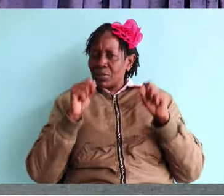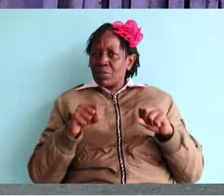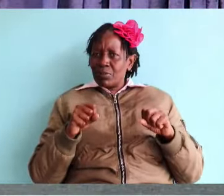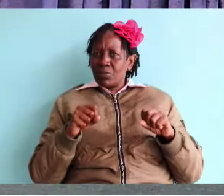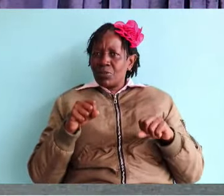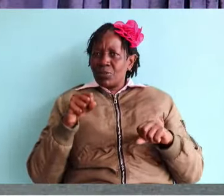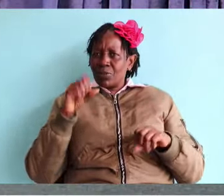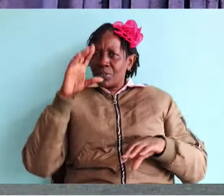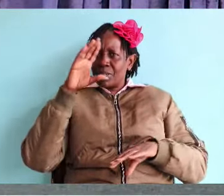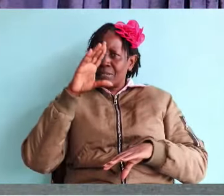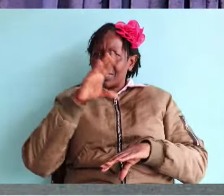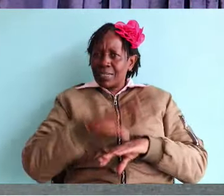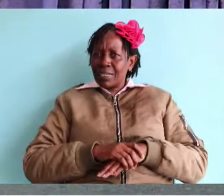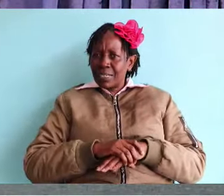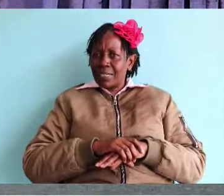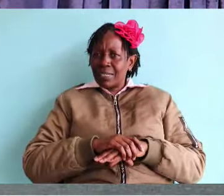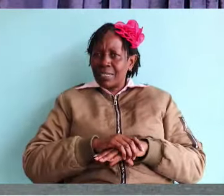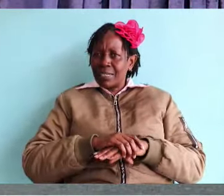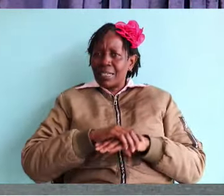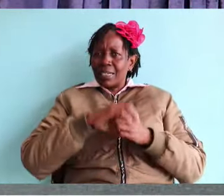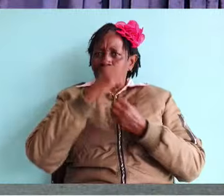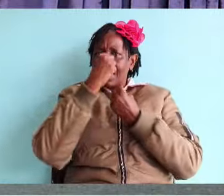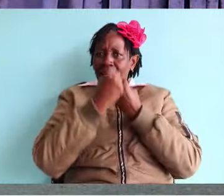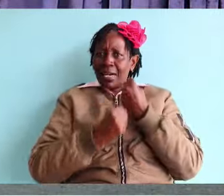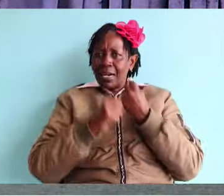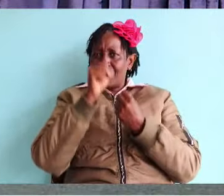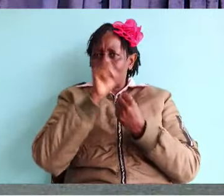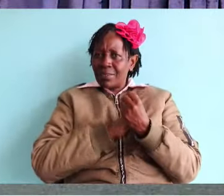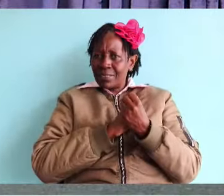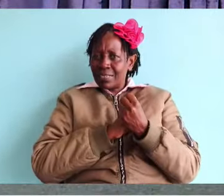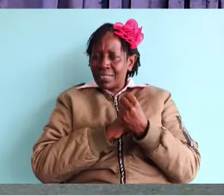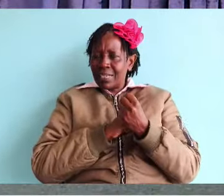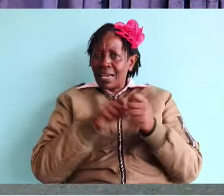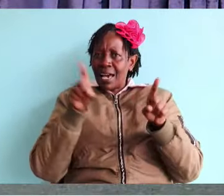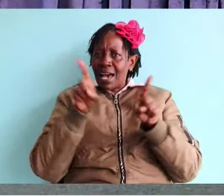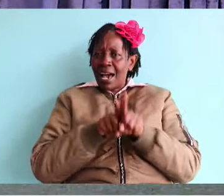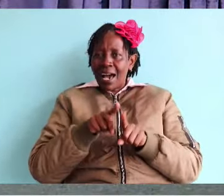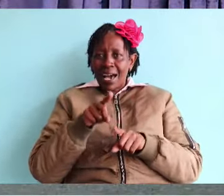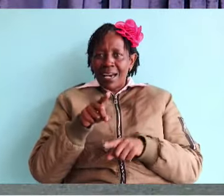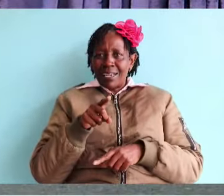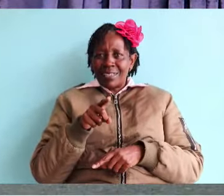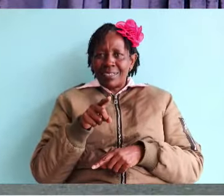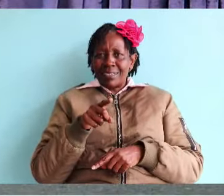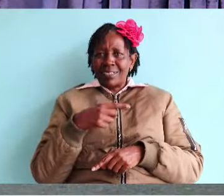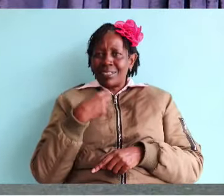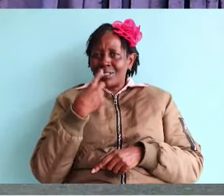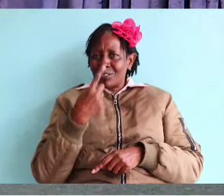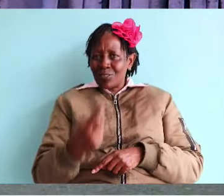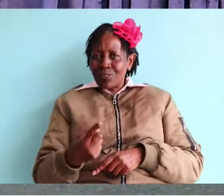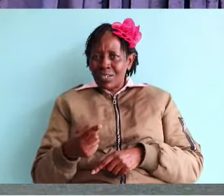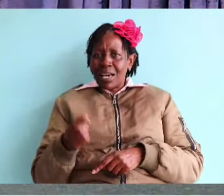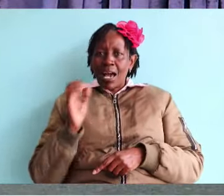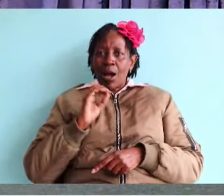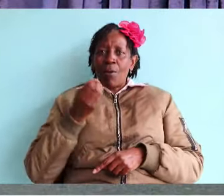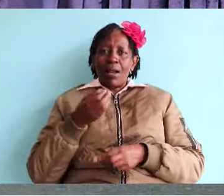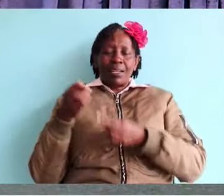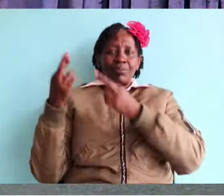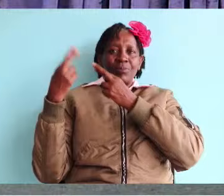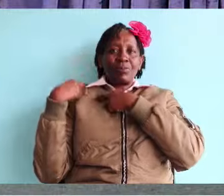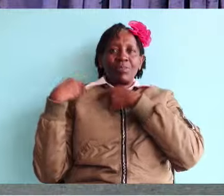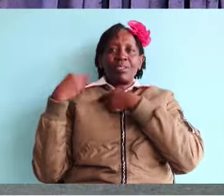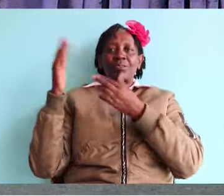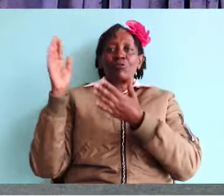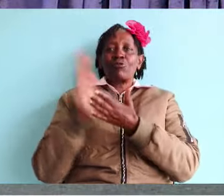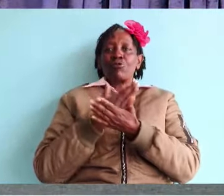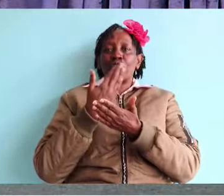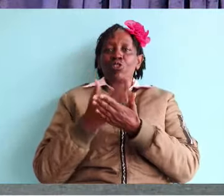harvest? And as we have even been told, our responsibility and our call is to share the gospel, is to